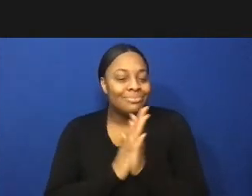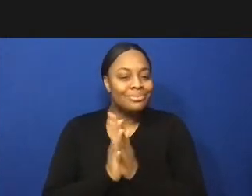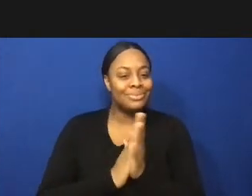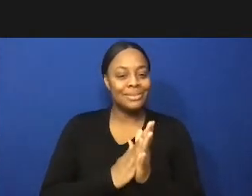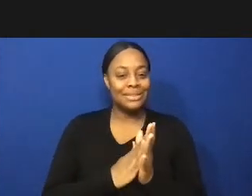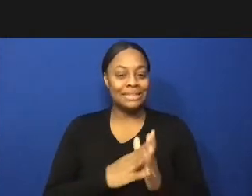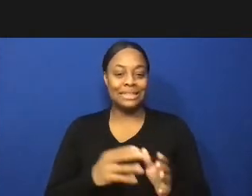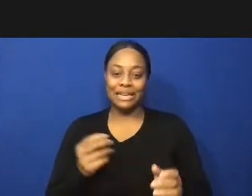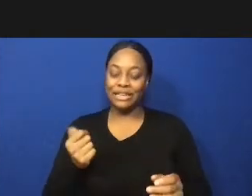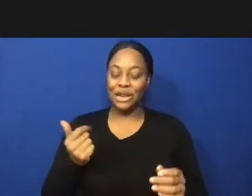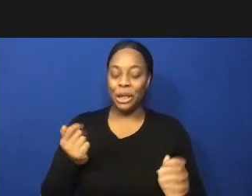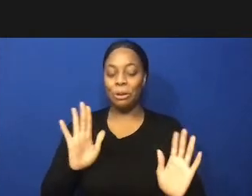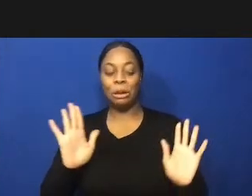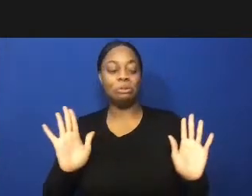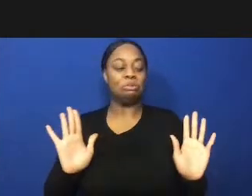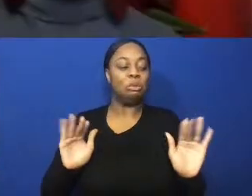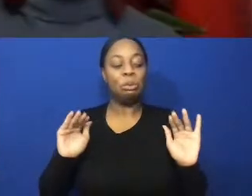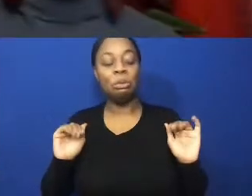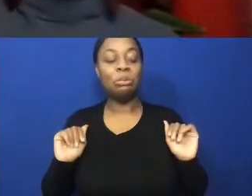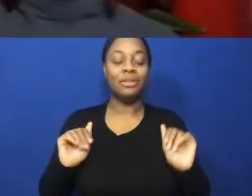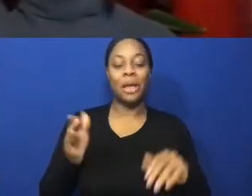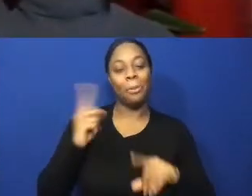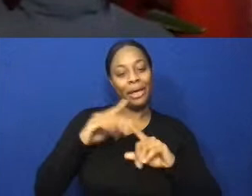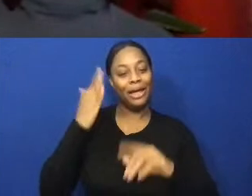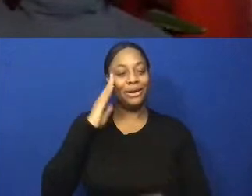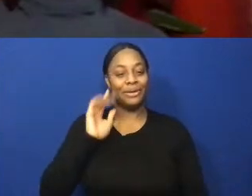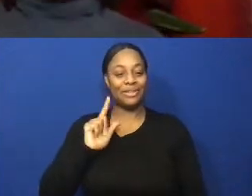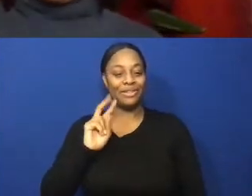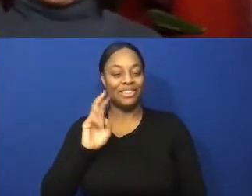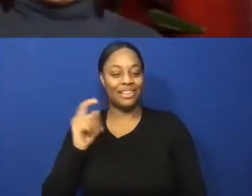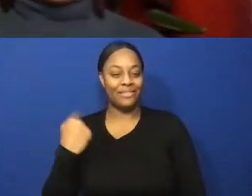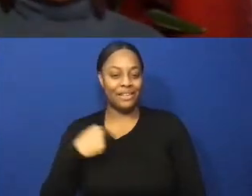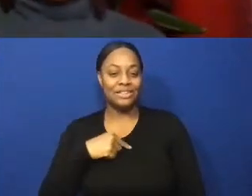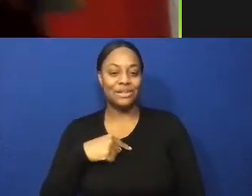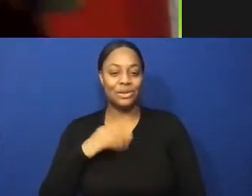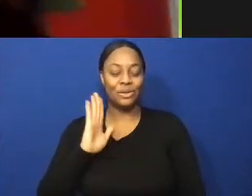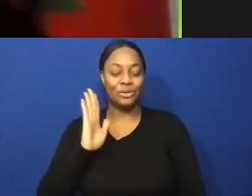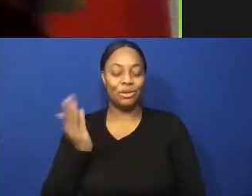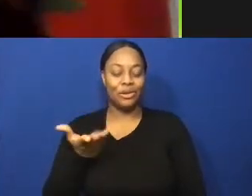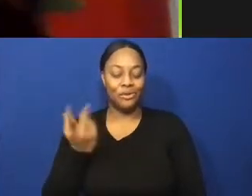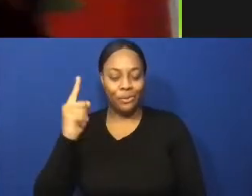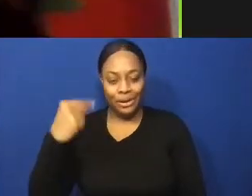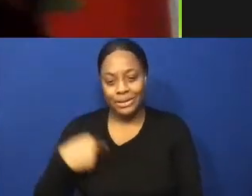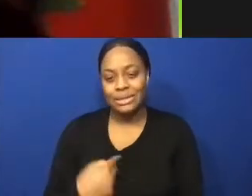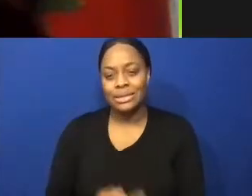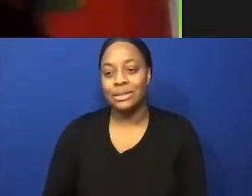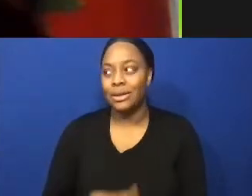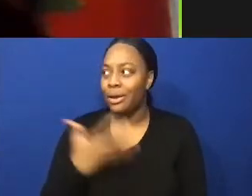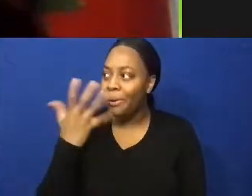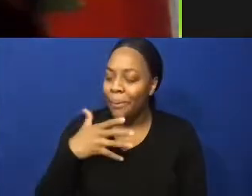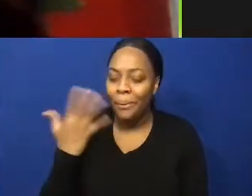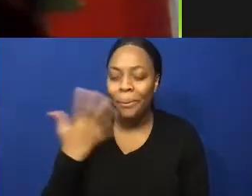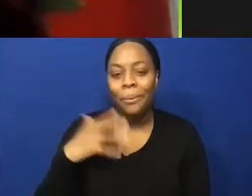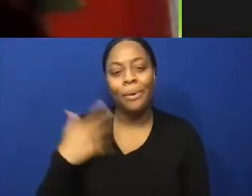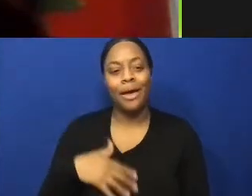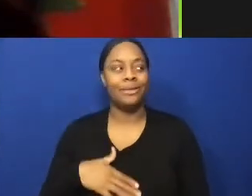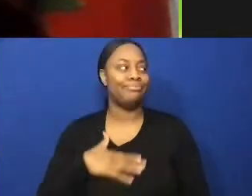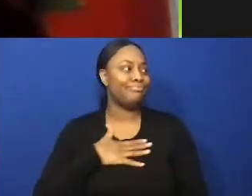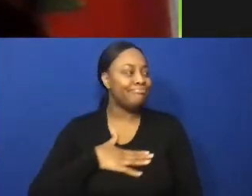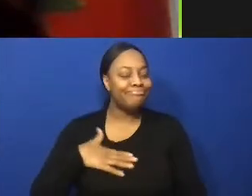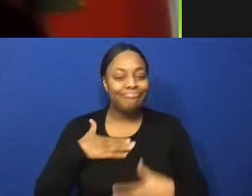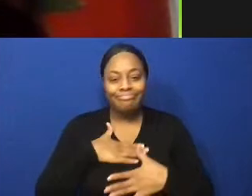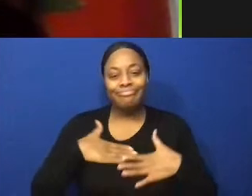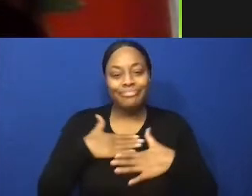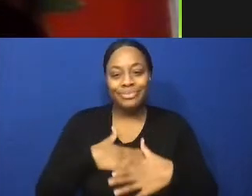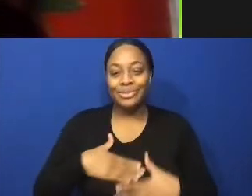bit of clunkiness here and there, but I know you love us, so you'll be here for us. And wow, what a pleasure it is